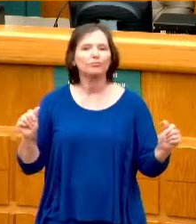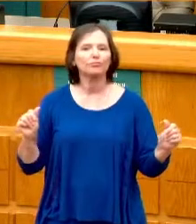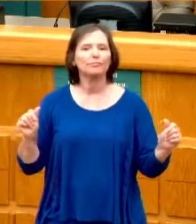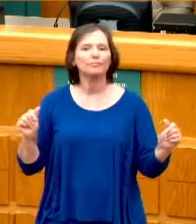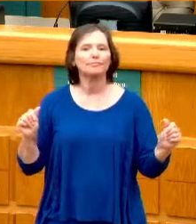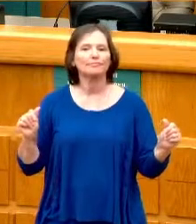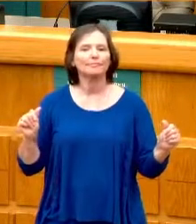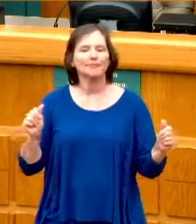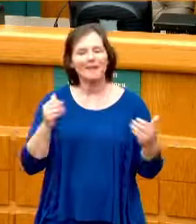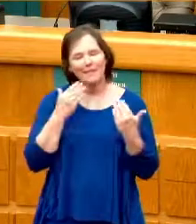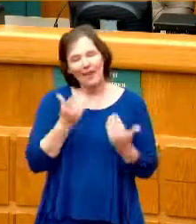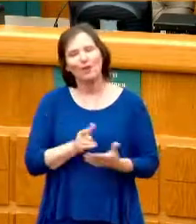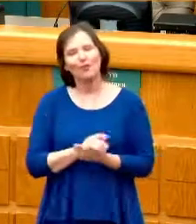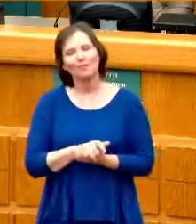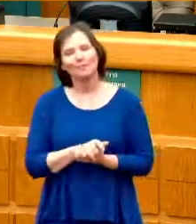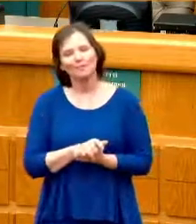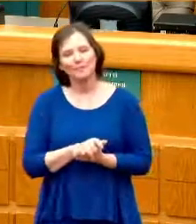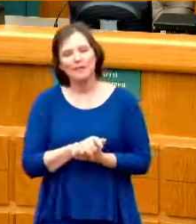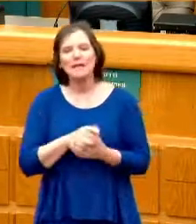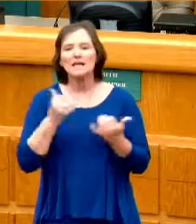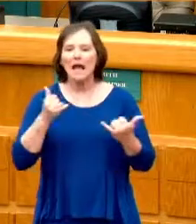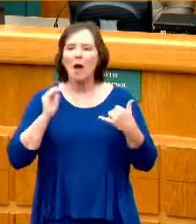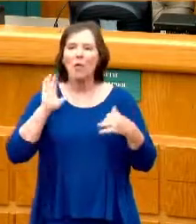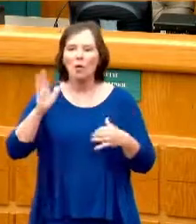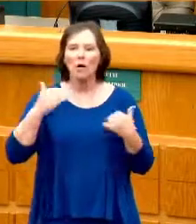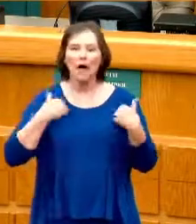Nueces County Judge Barbara Canales. Thank you.